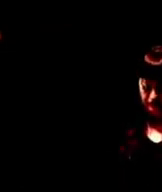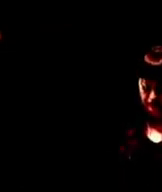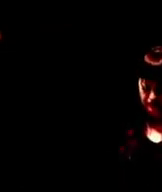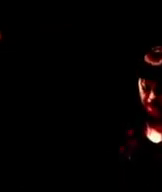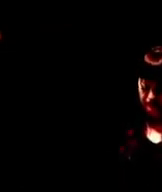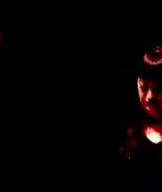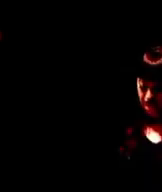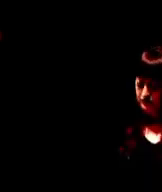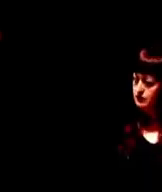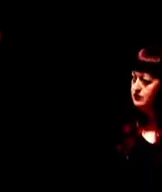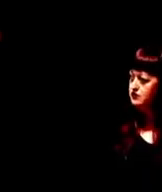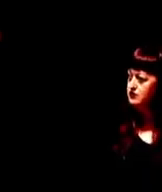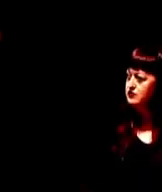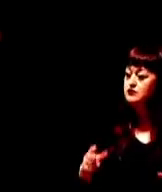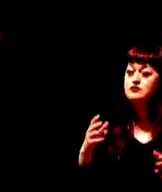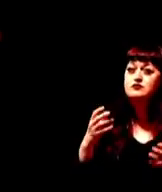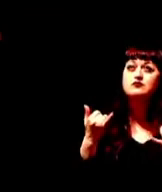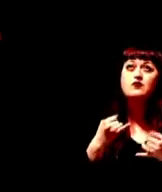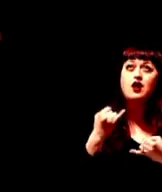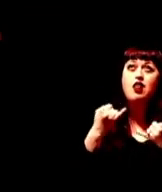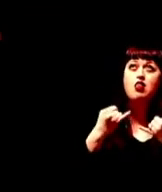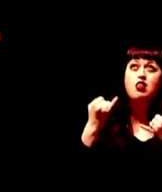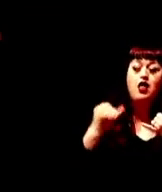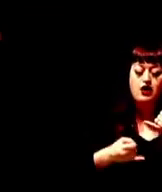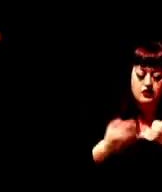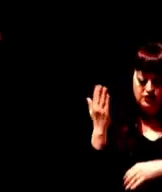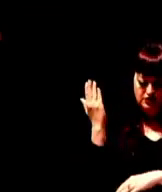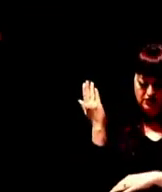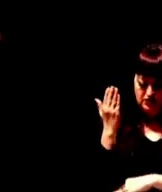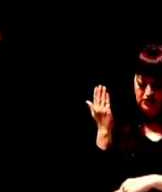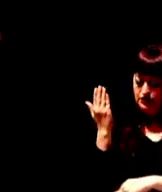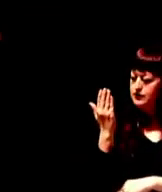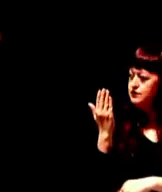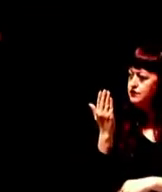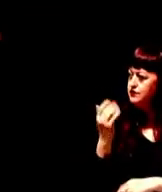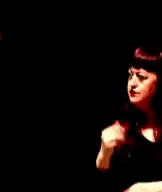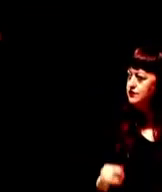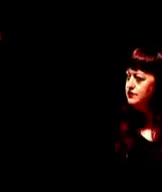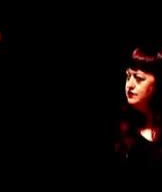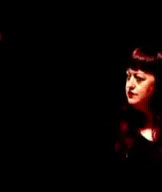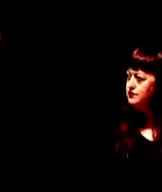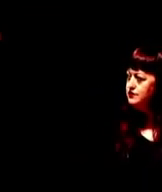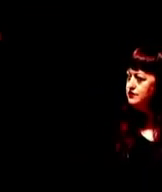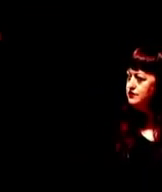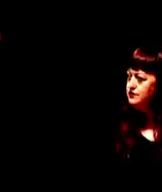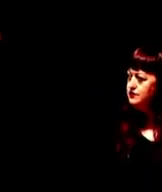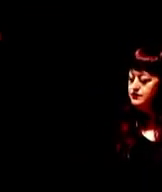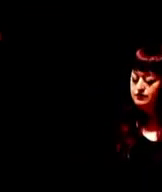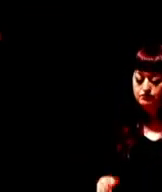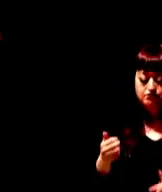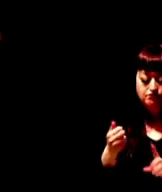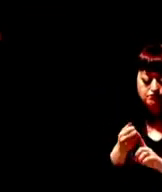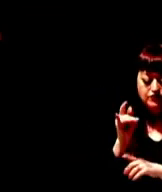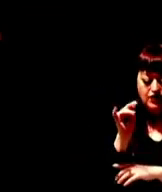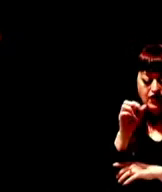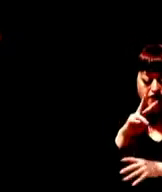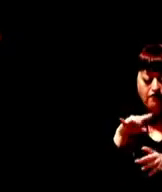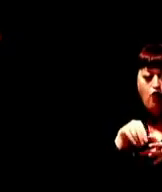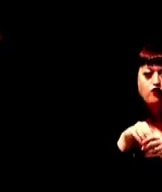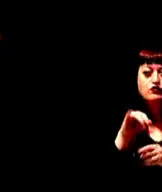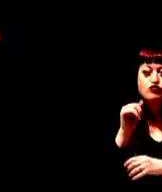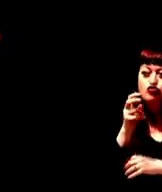All right, now for our closing speech, while he makes his way over here, you're going to be hearing about a very dear friend of mine. He's been involved in jazz, choir,